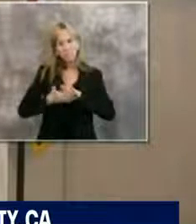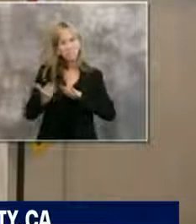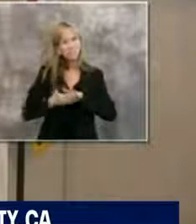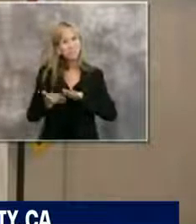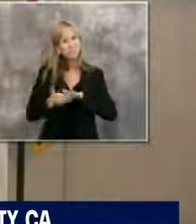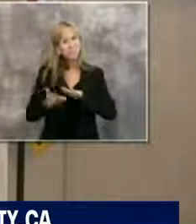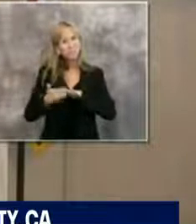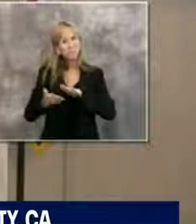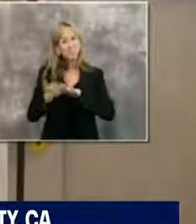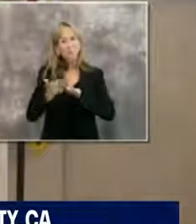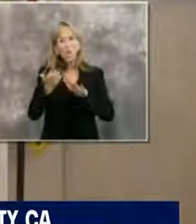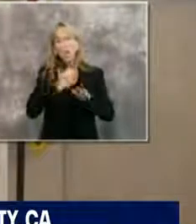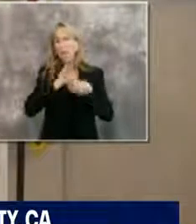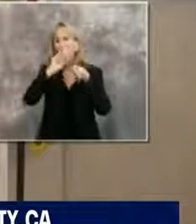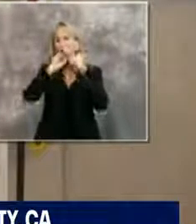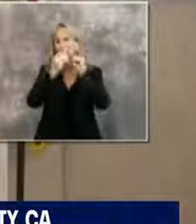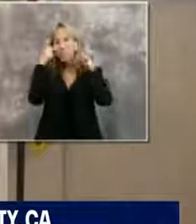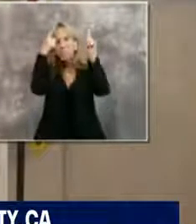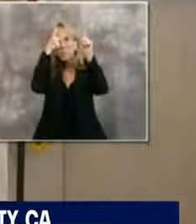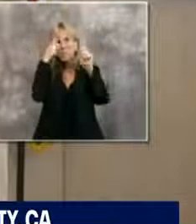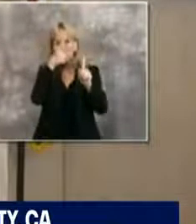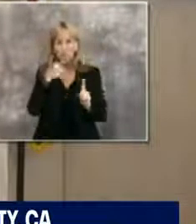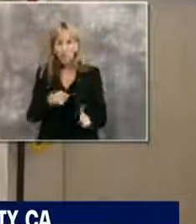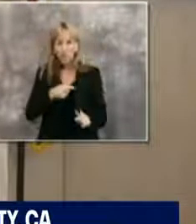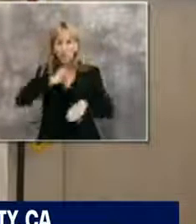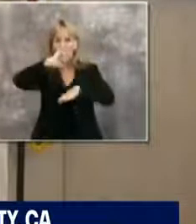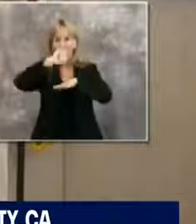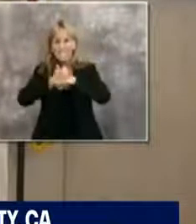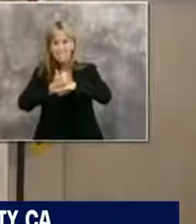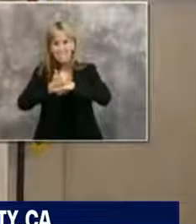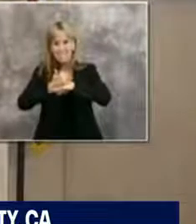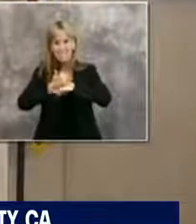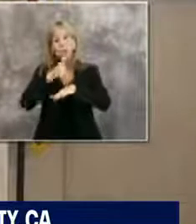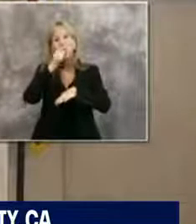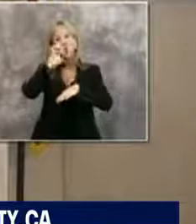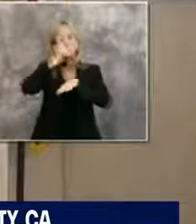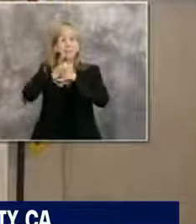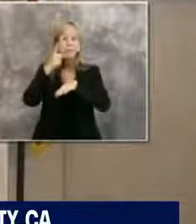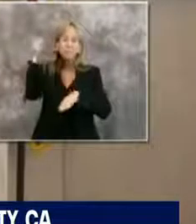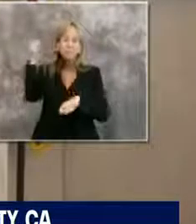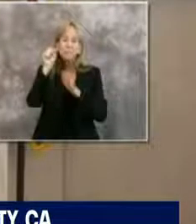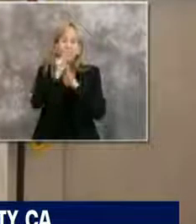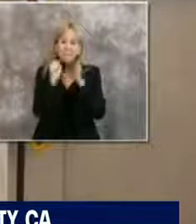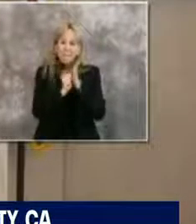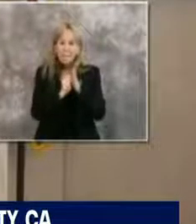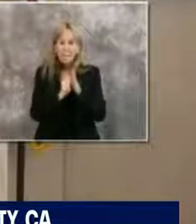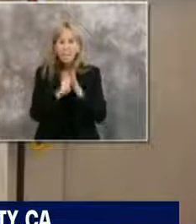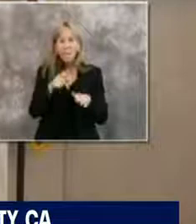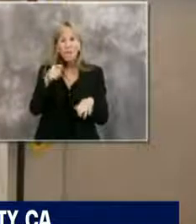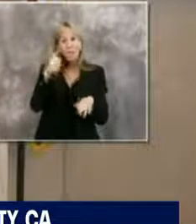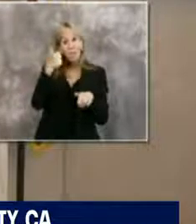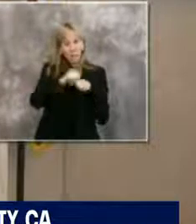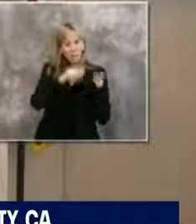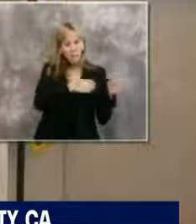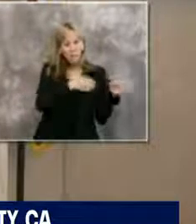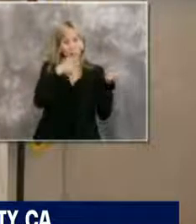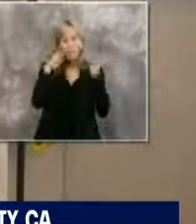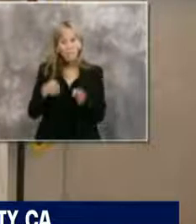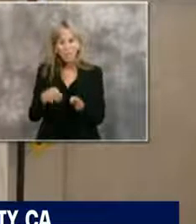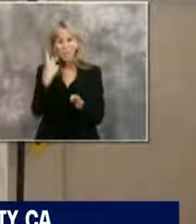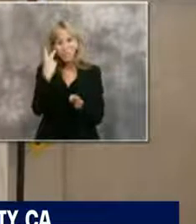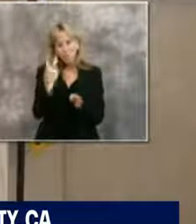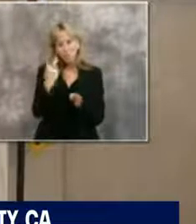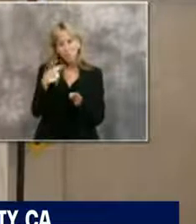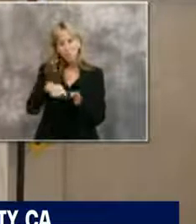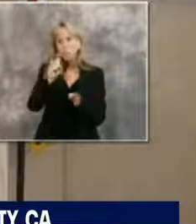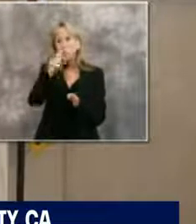maintain those targets or goals that have already been set by the state. Again, in stage 2,